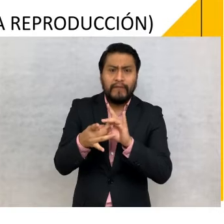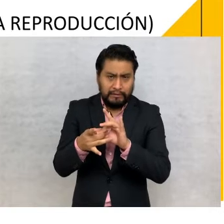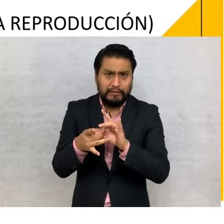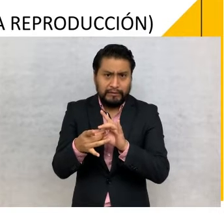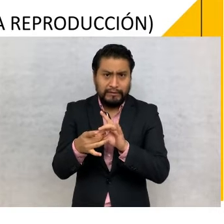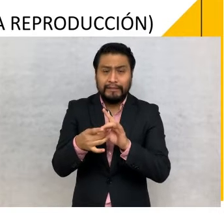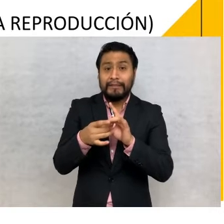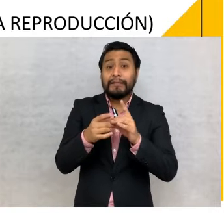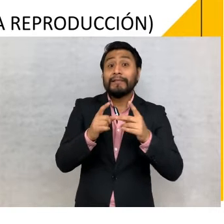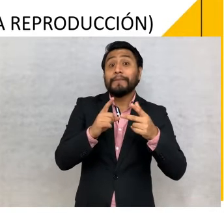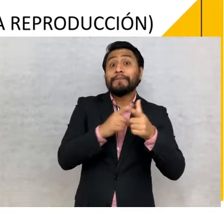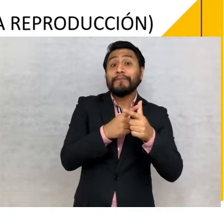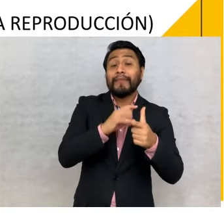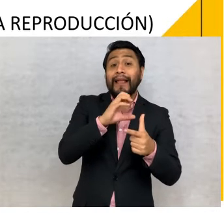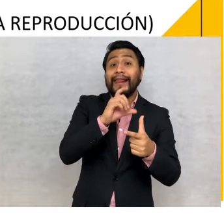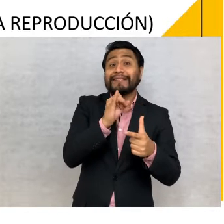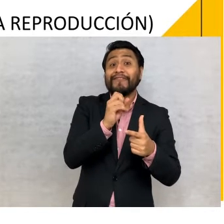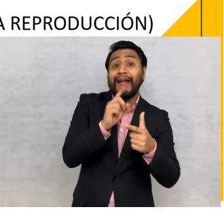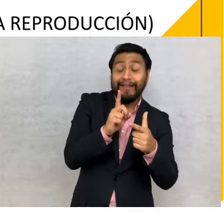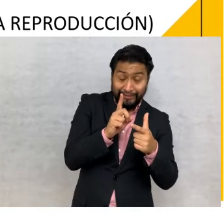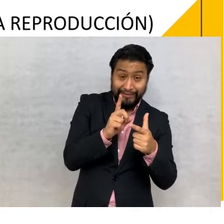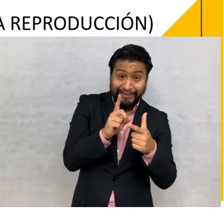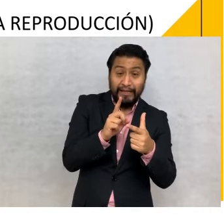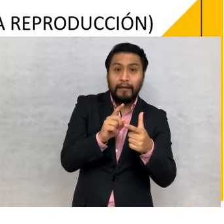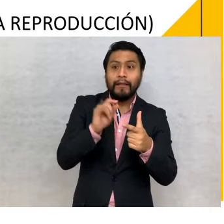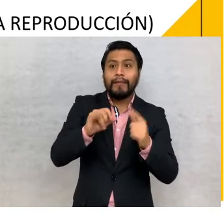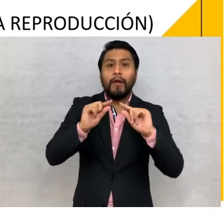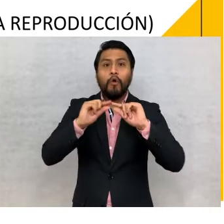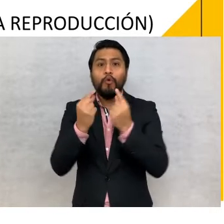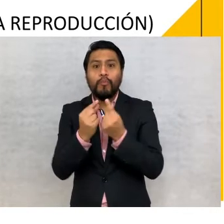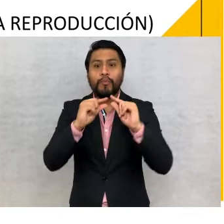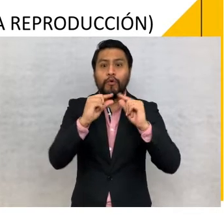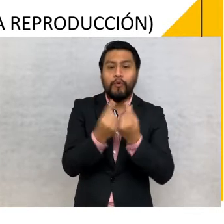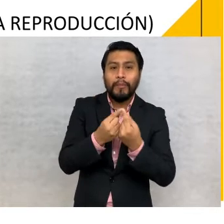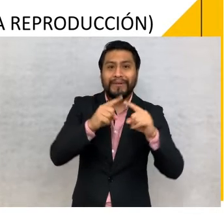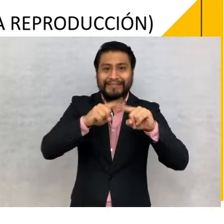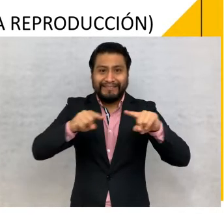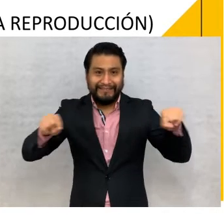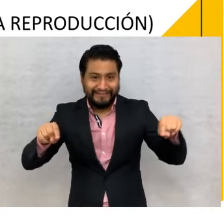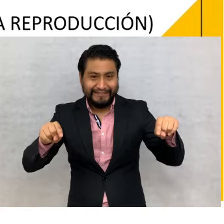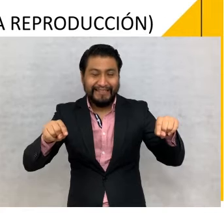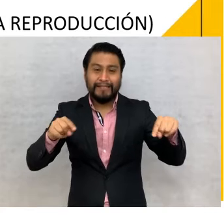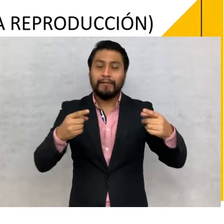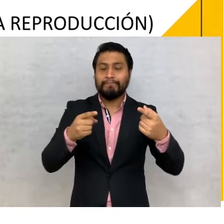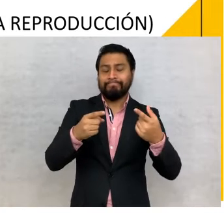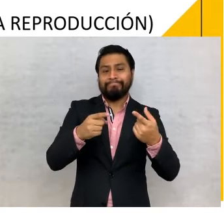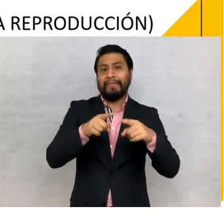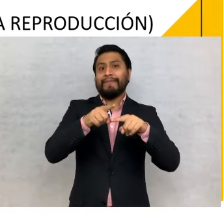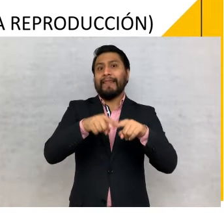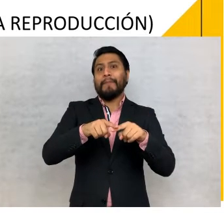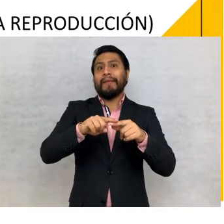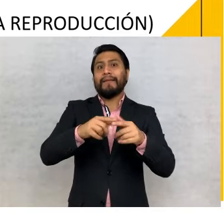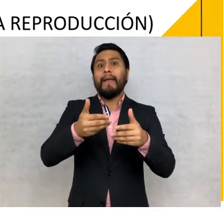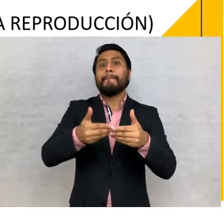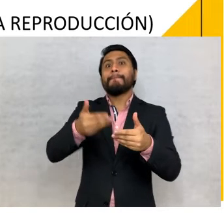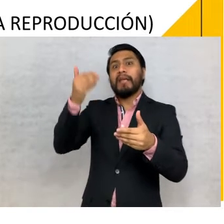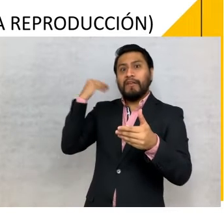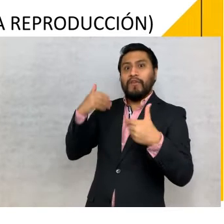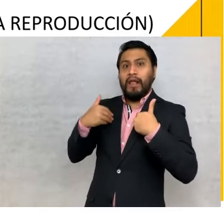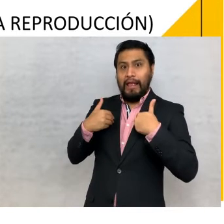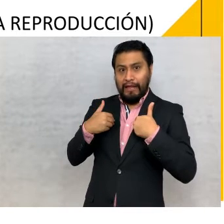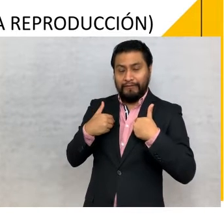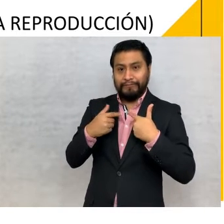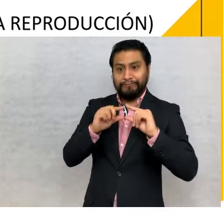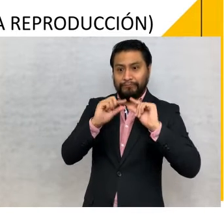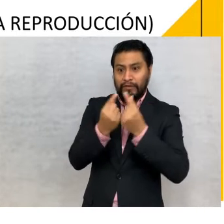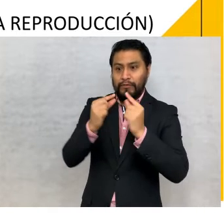the classification, that is, the grouping according to previous identification, the grouping